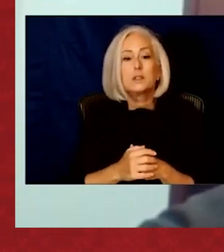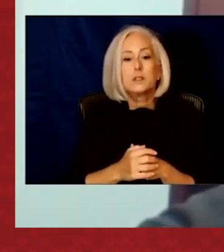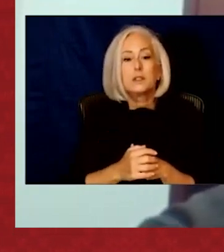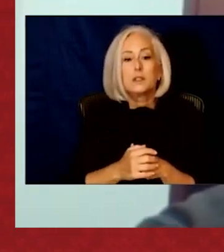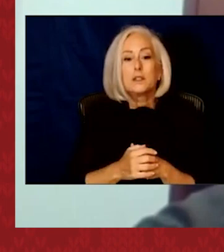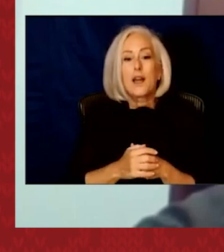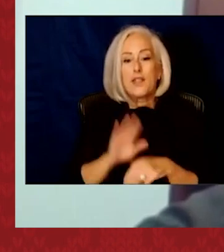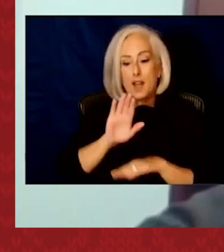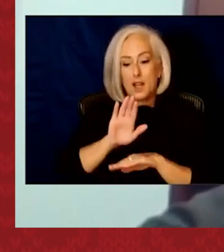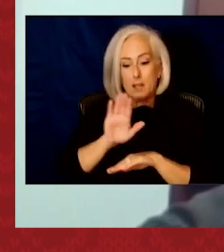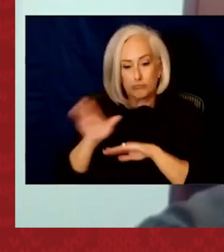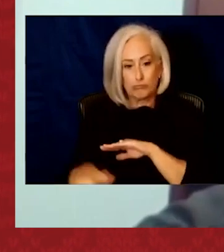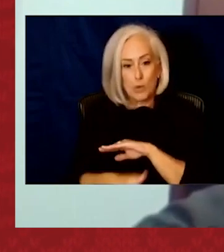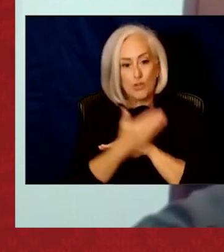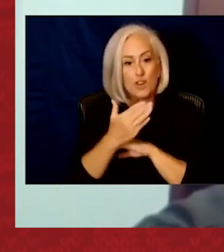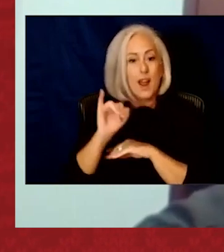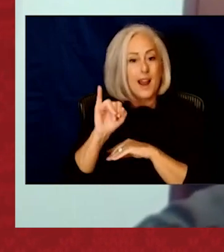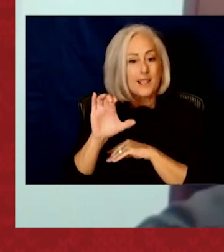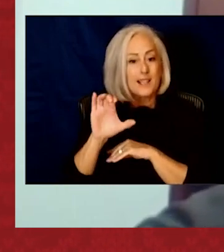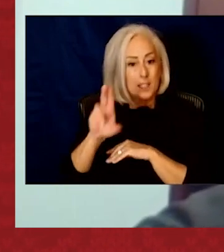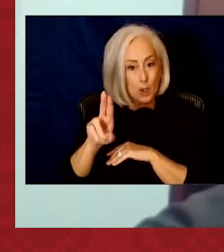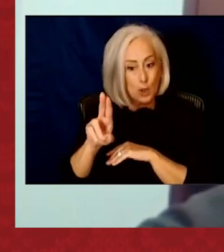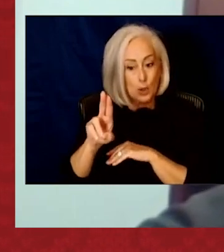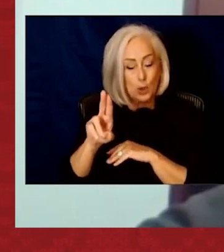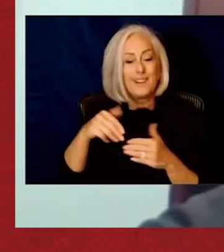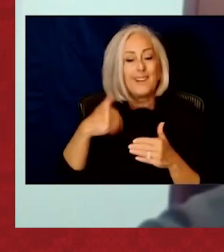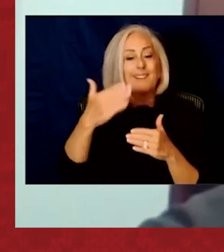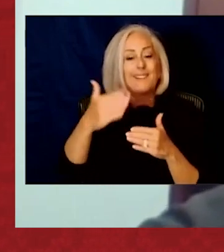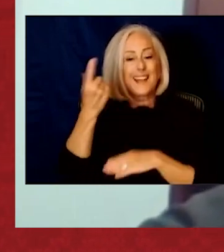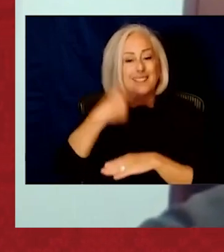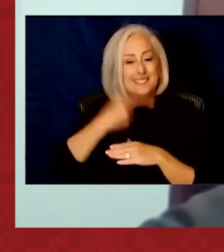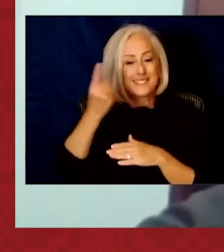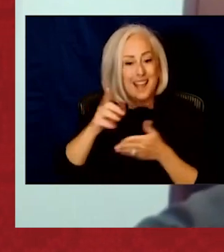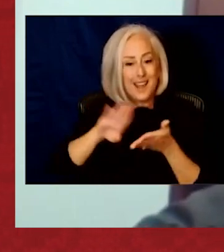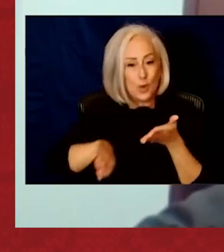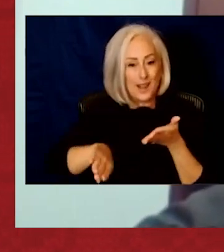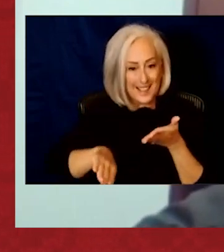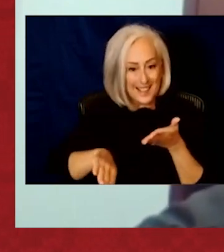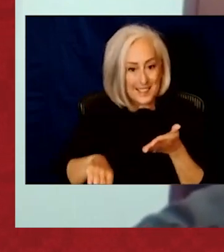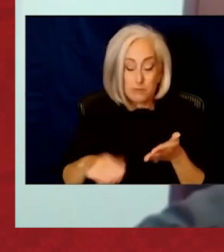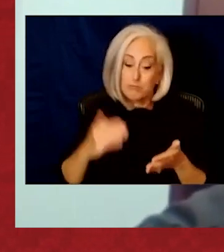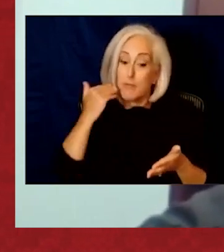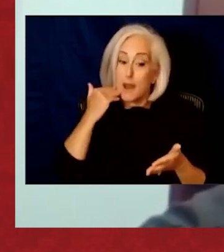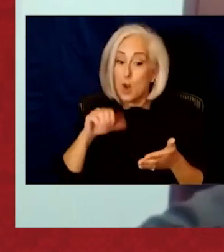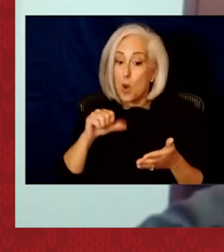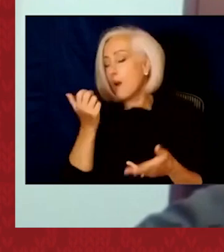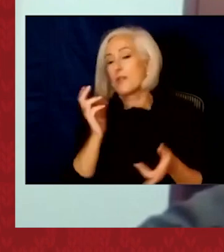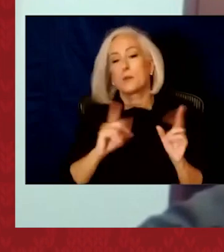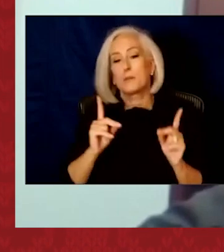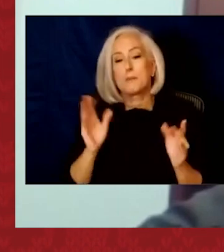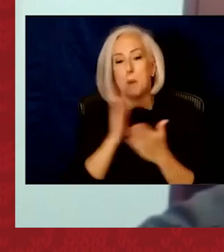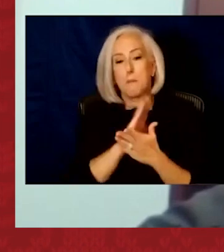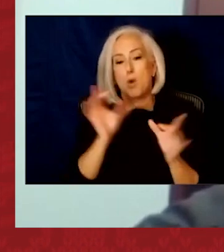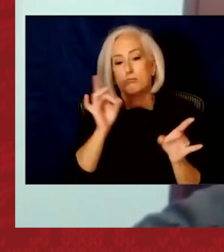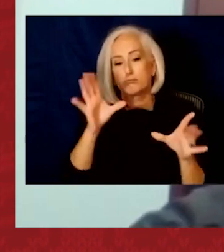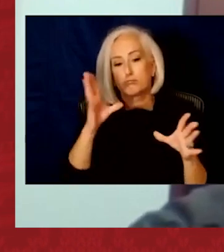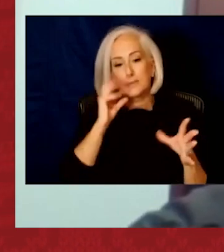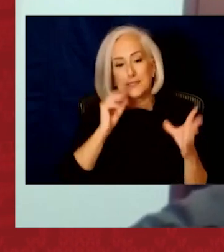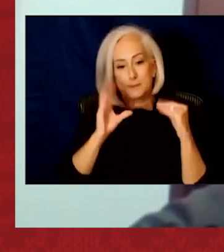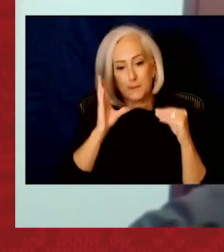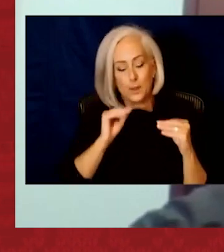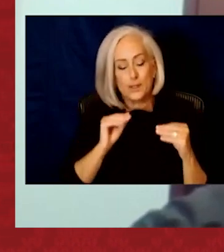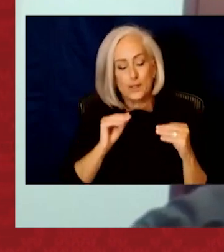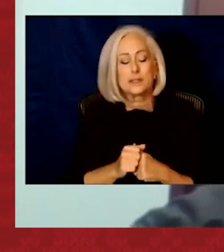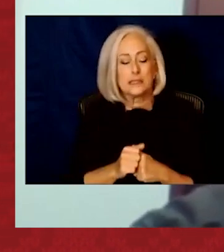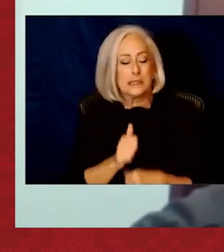night in the ICU and got released the next day. I know some people have a more traumatic experience. I was lucky enough to